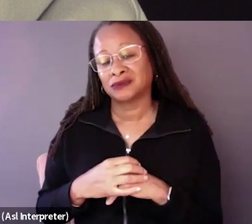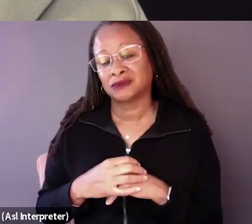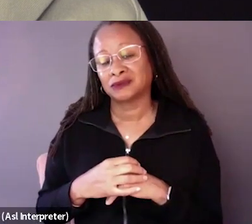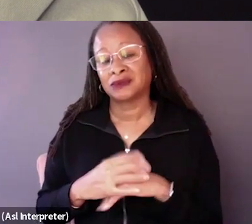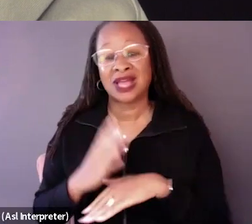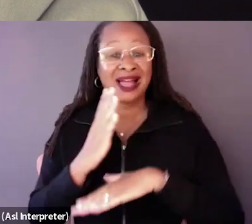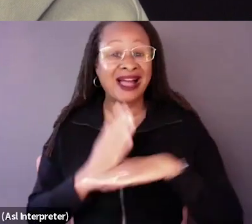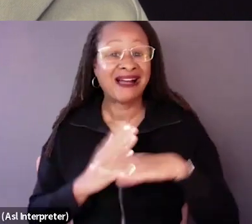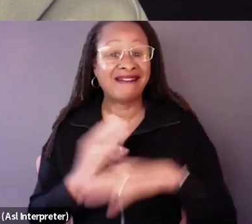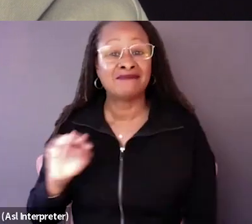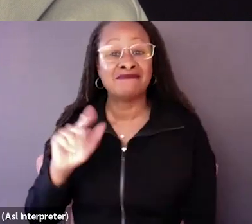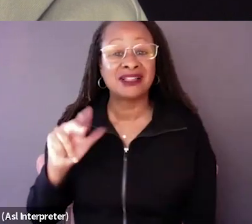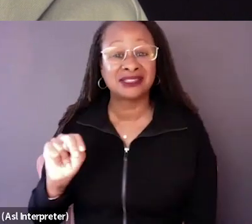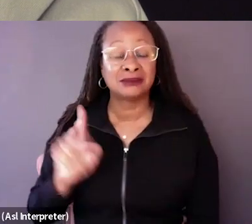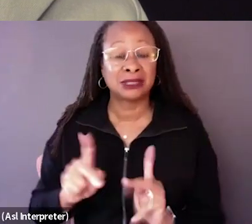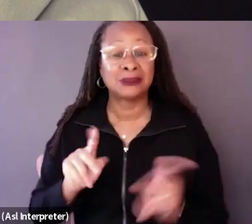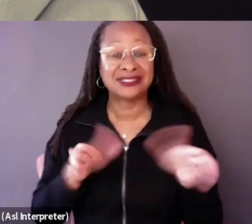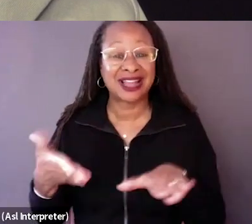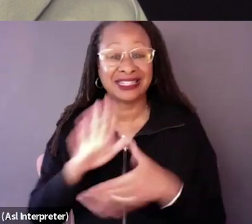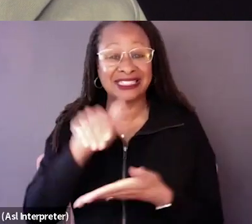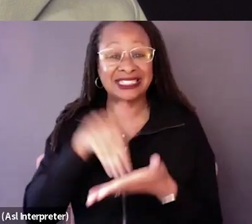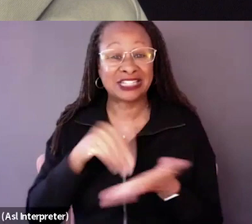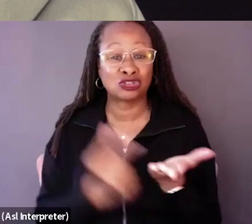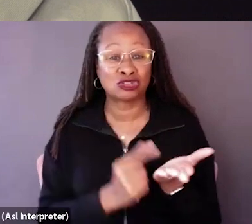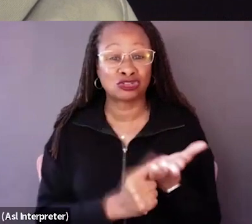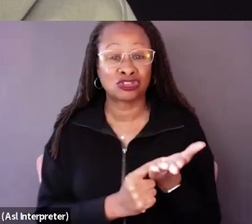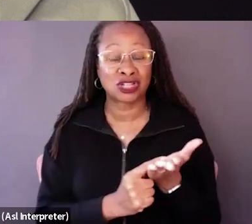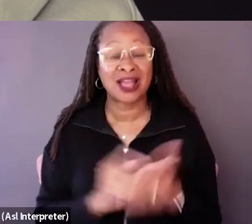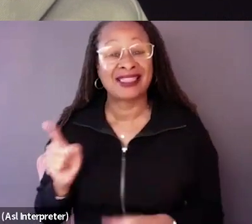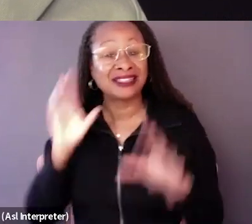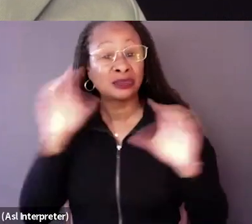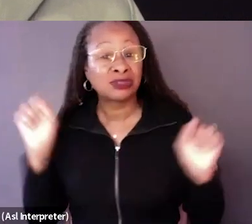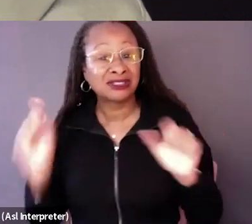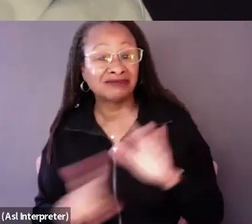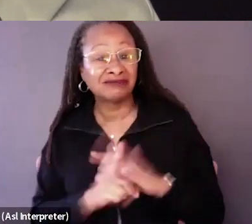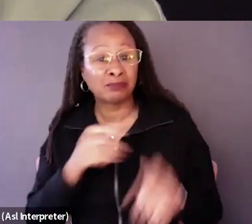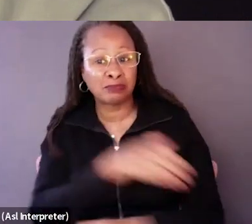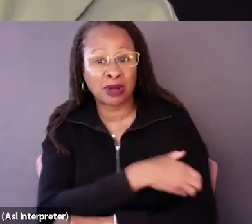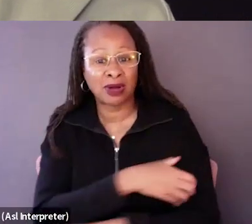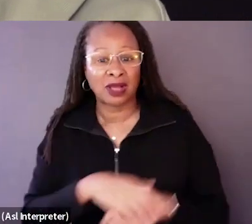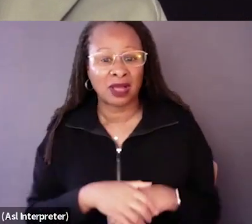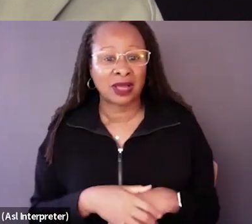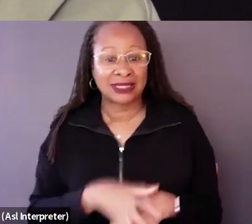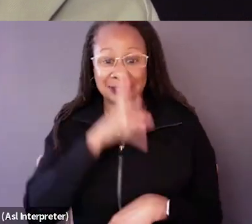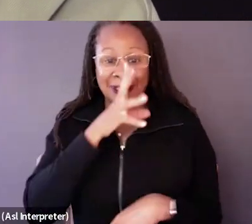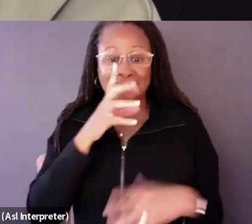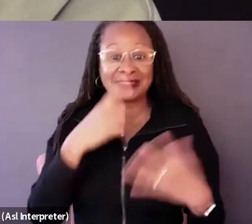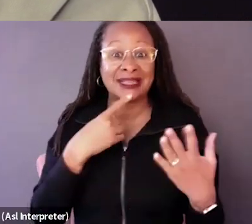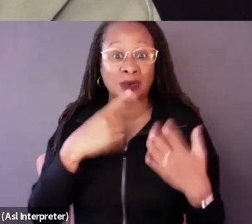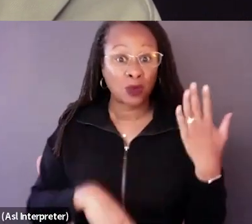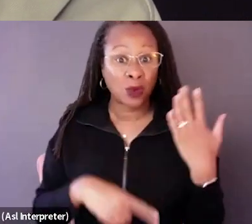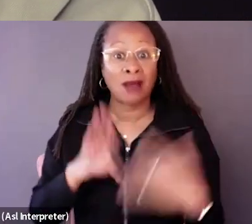500,000 people died in central Uganda. He came into power, you know, really saying what Bobi